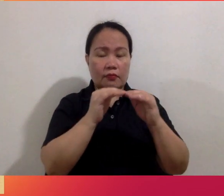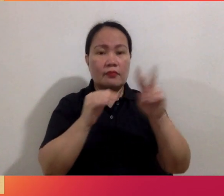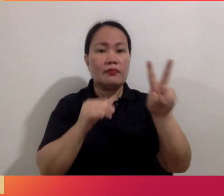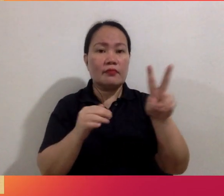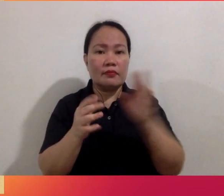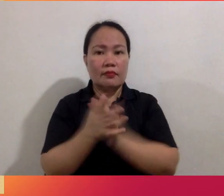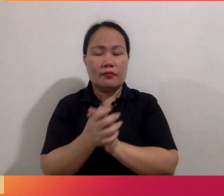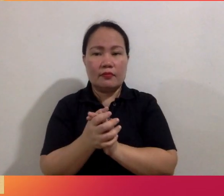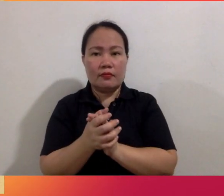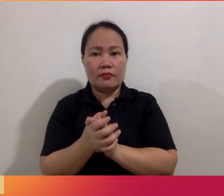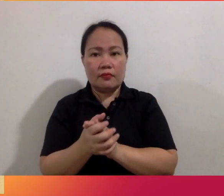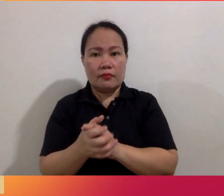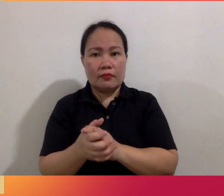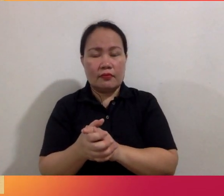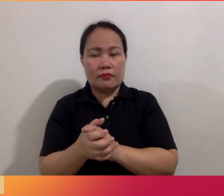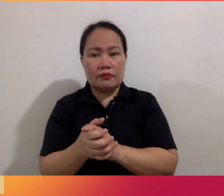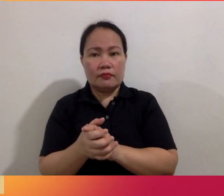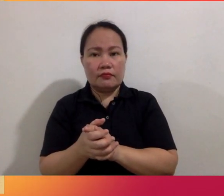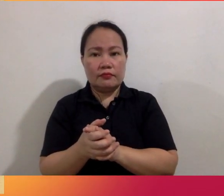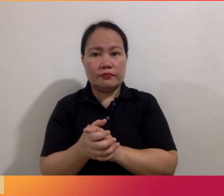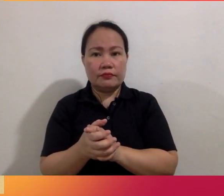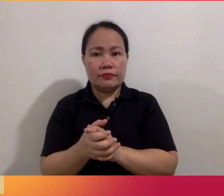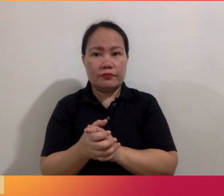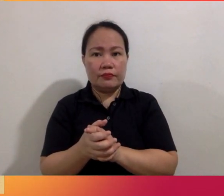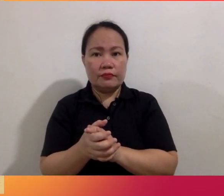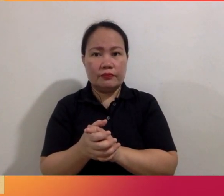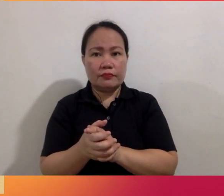2. Kanina sa activity natin,